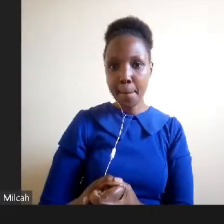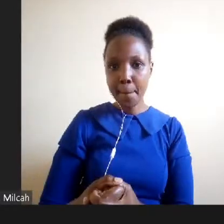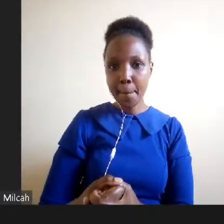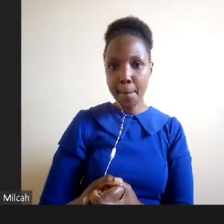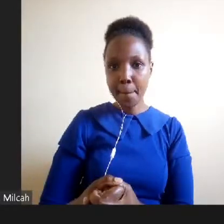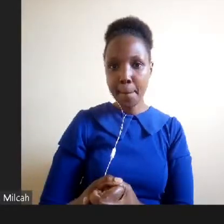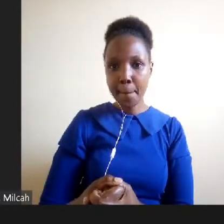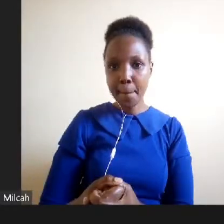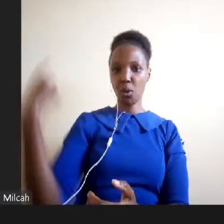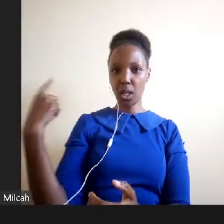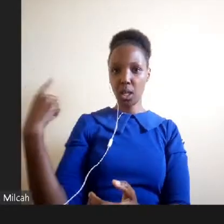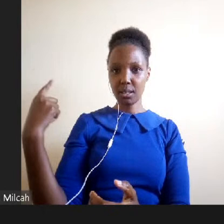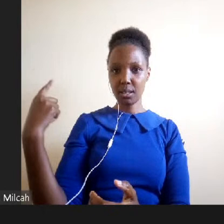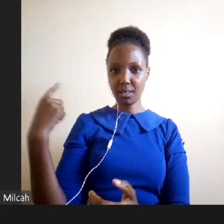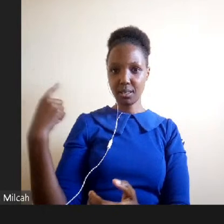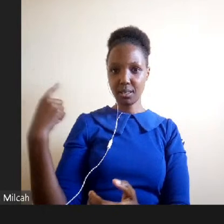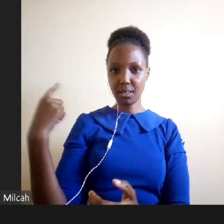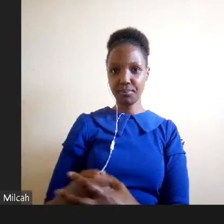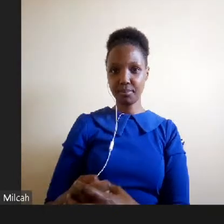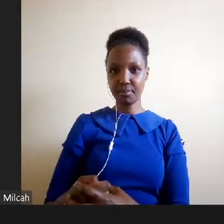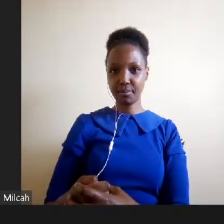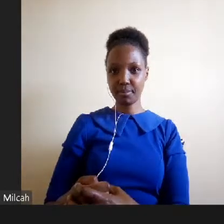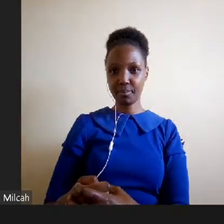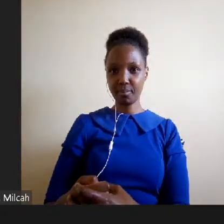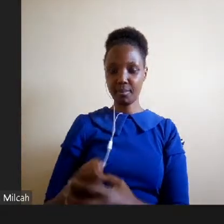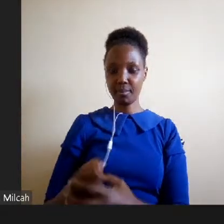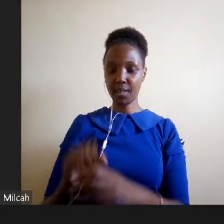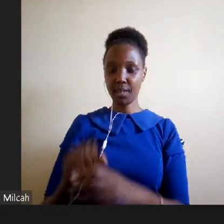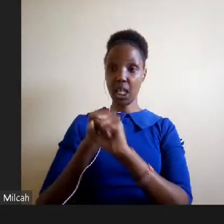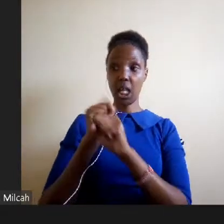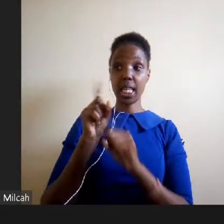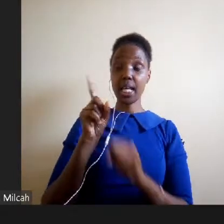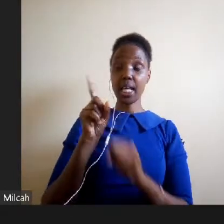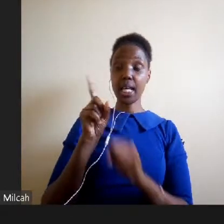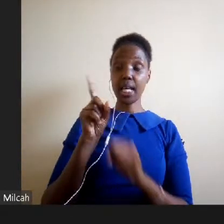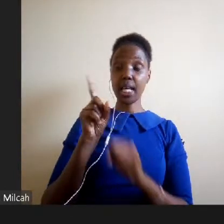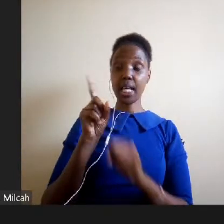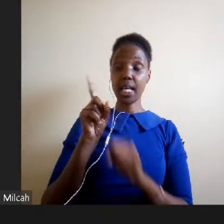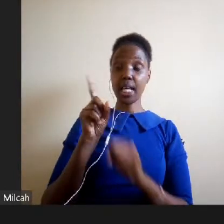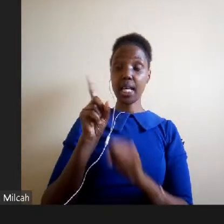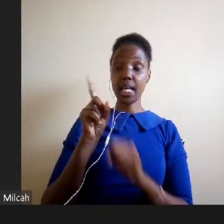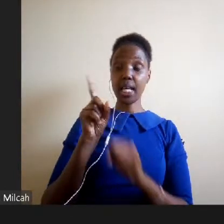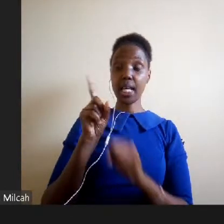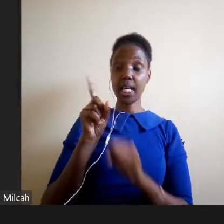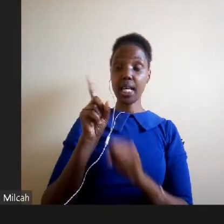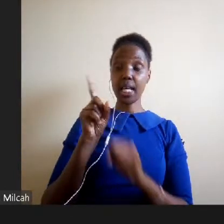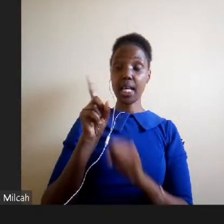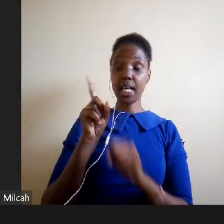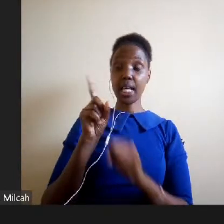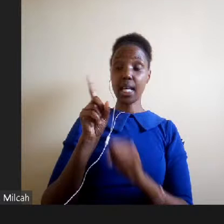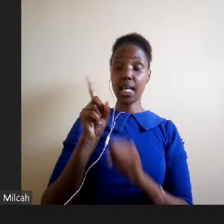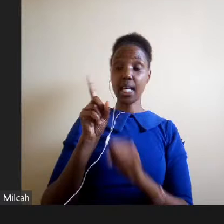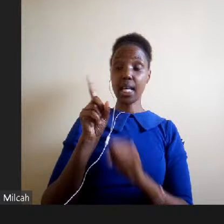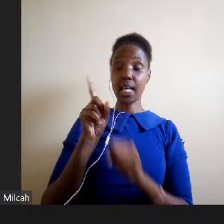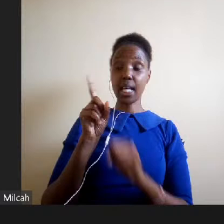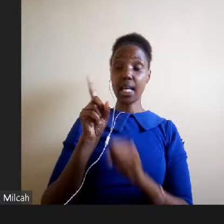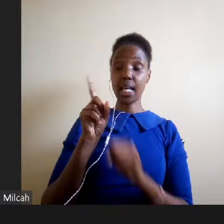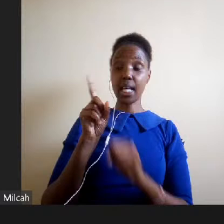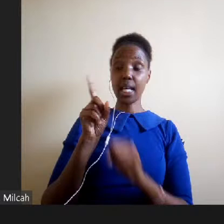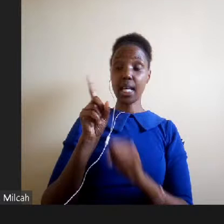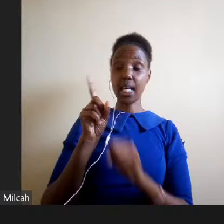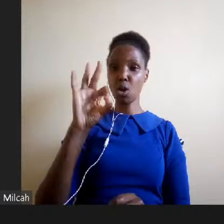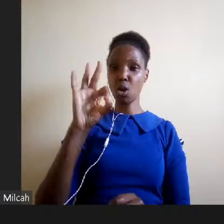able to start discussing with them is stranger danger. We need to discuss with them about identity fraud, and then online bullying and